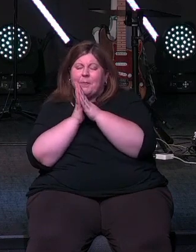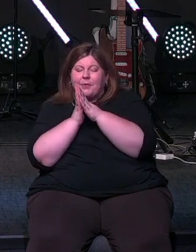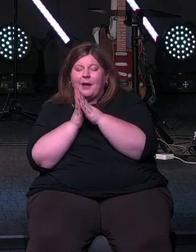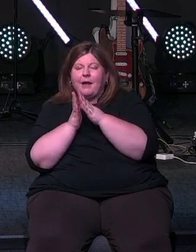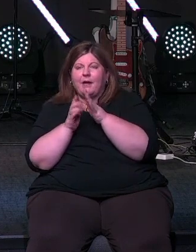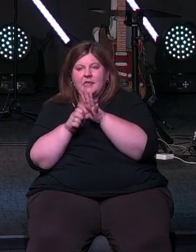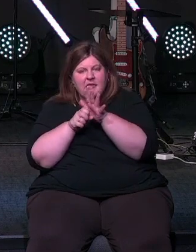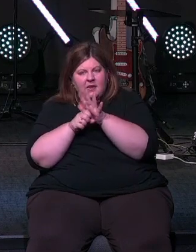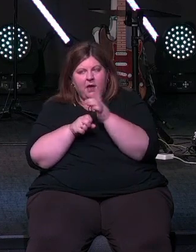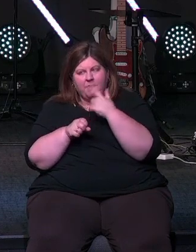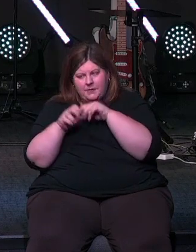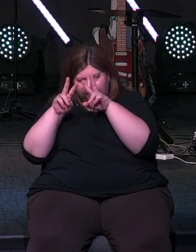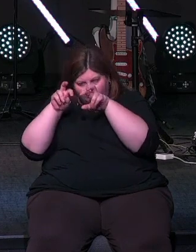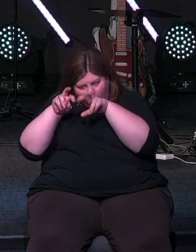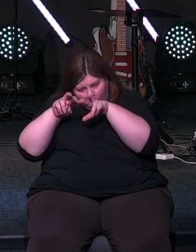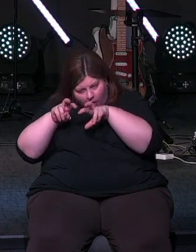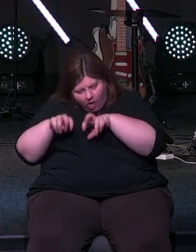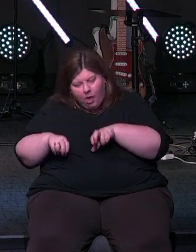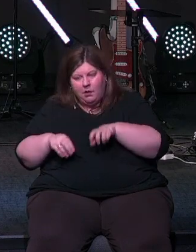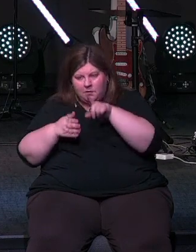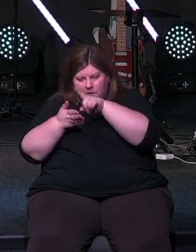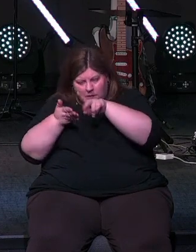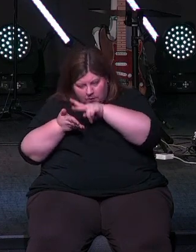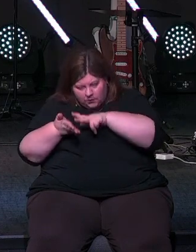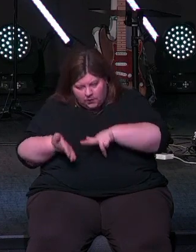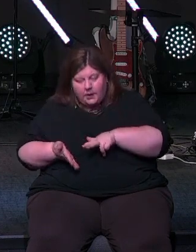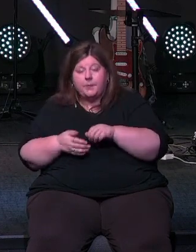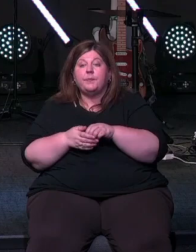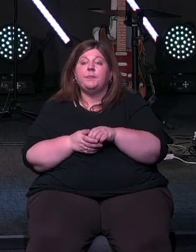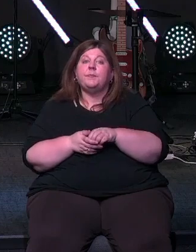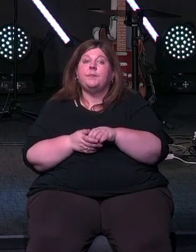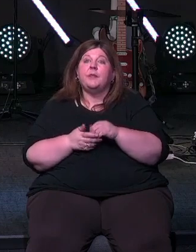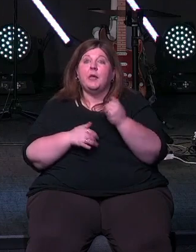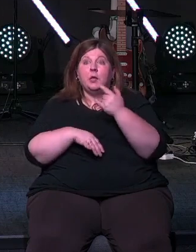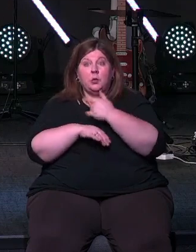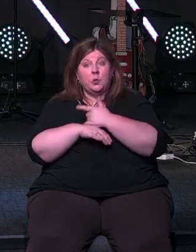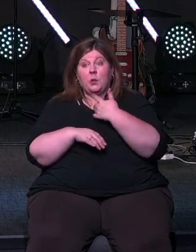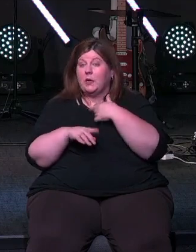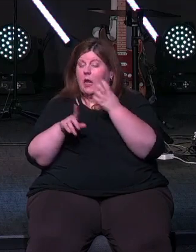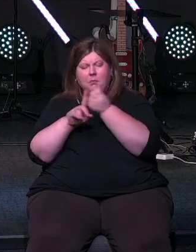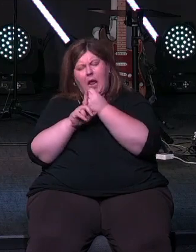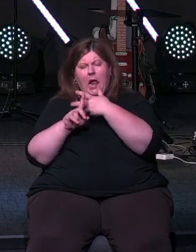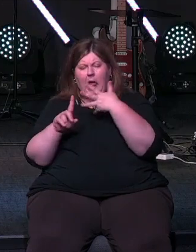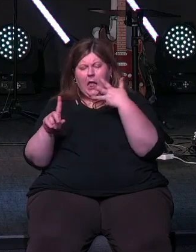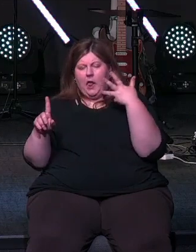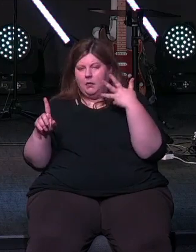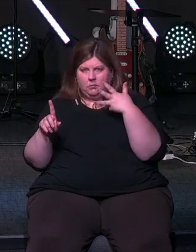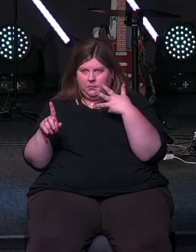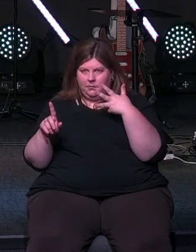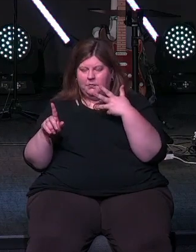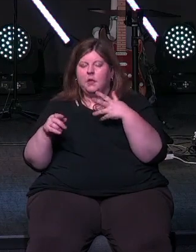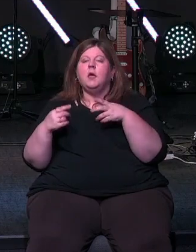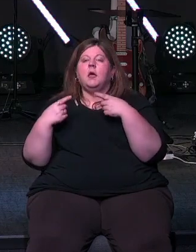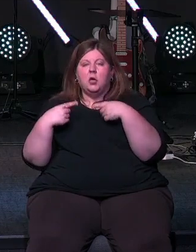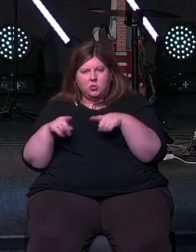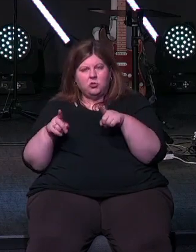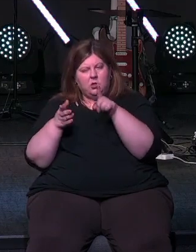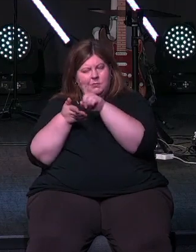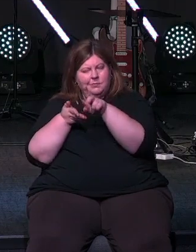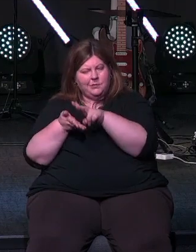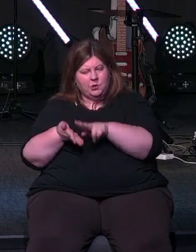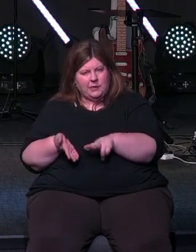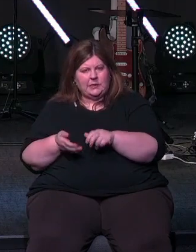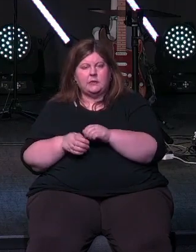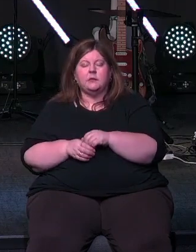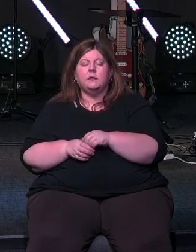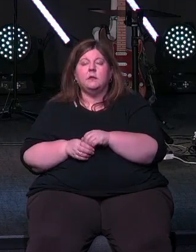enough for us to unpack for the next couple weeks. And today, so here's what I want to tell you. We're not going to unpack this entire prayer. We're going to do it over the next couple weeks. Today, the